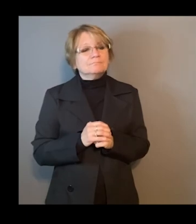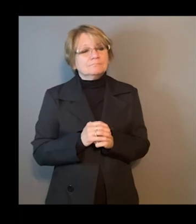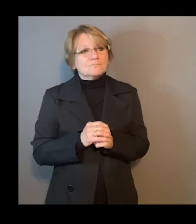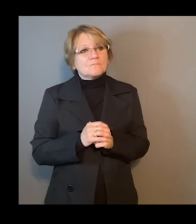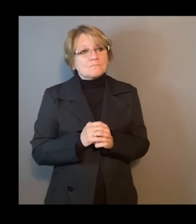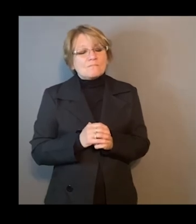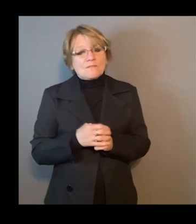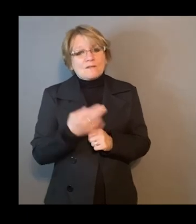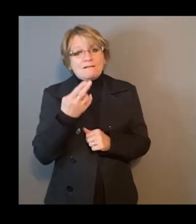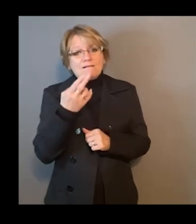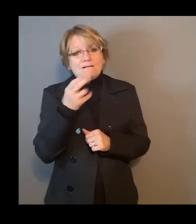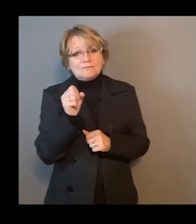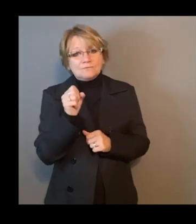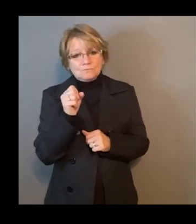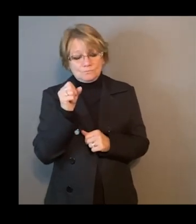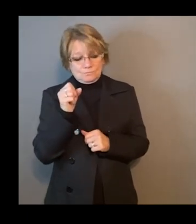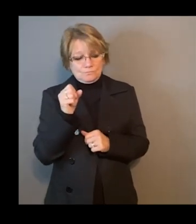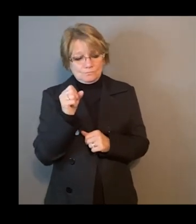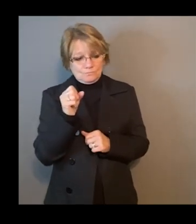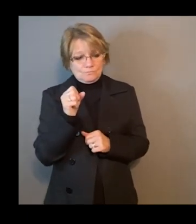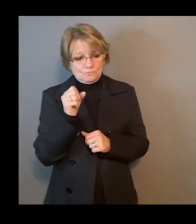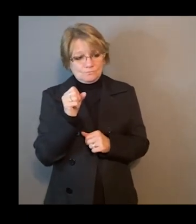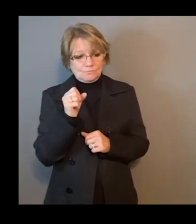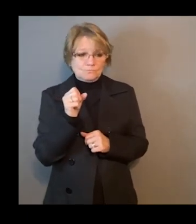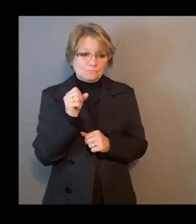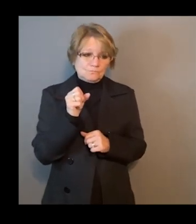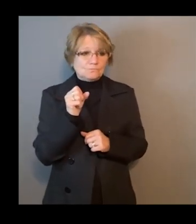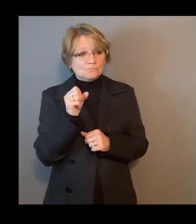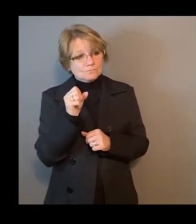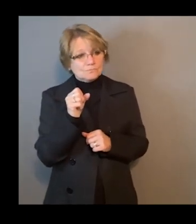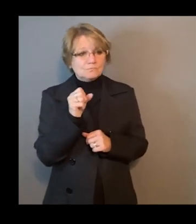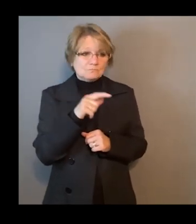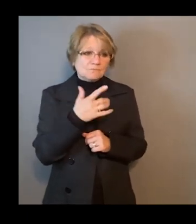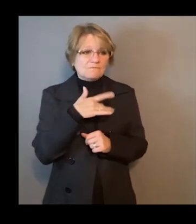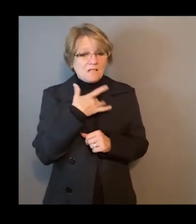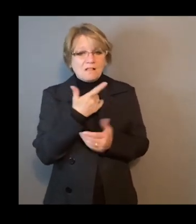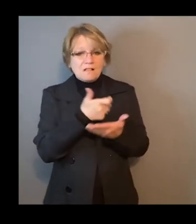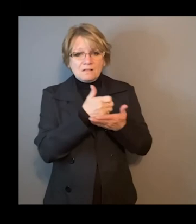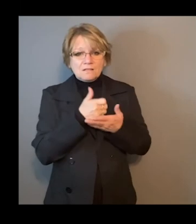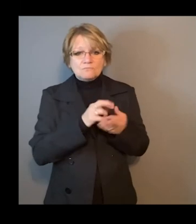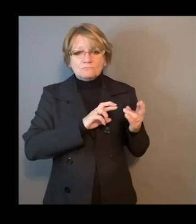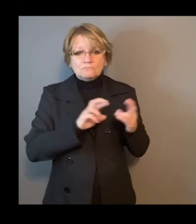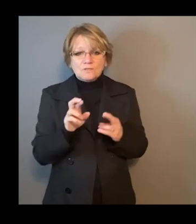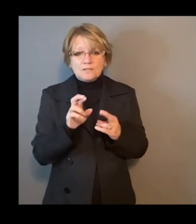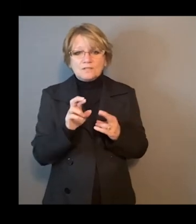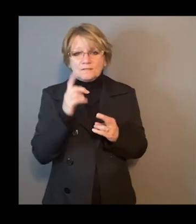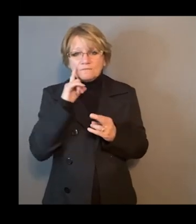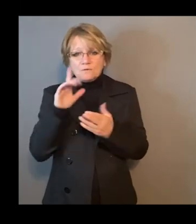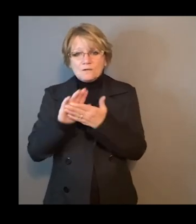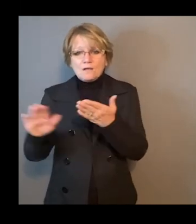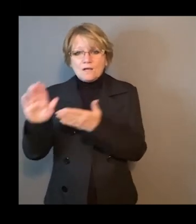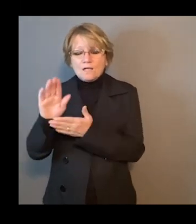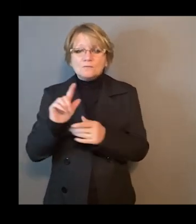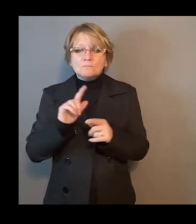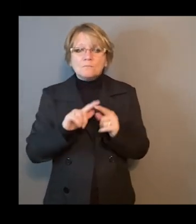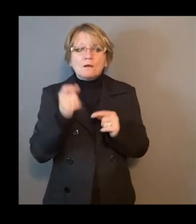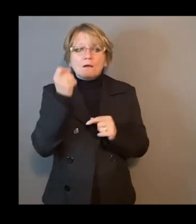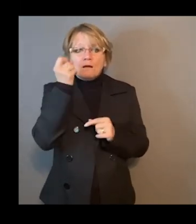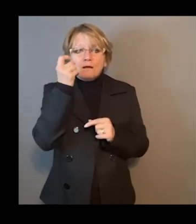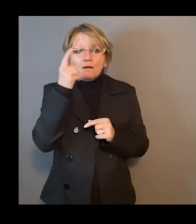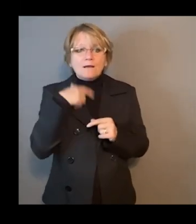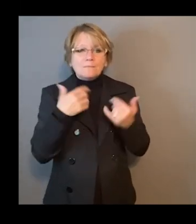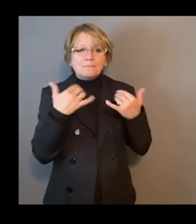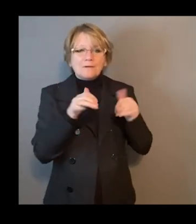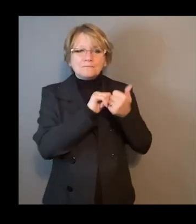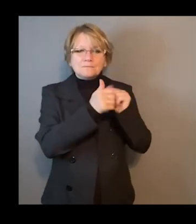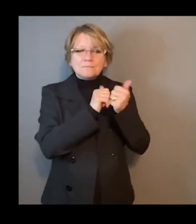For high school for me, it kind of prepared me. But since I played so many sports, teachers gave